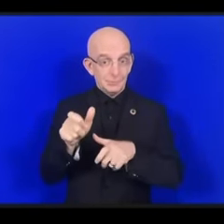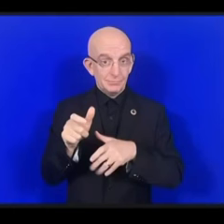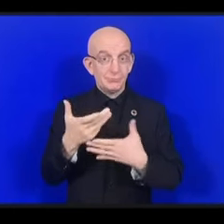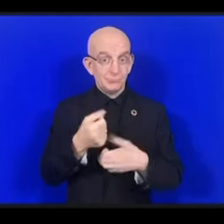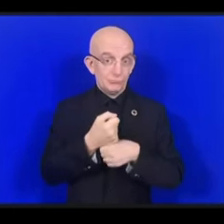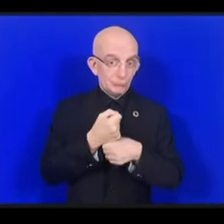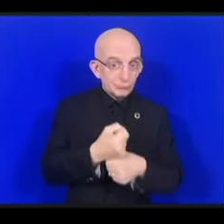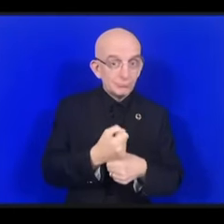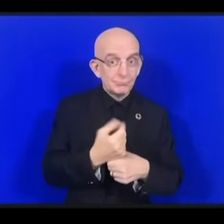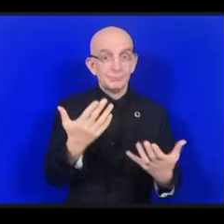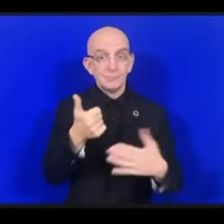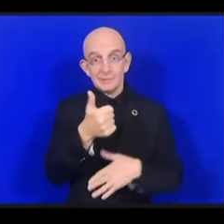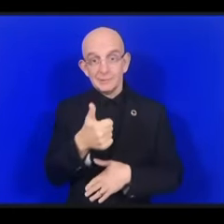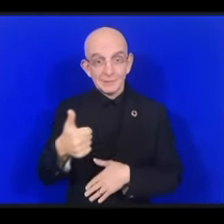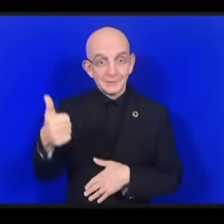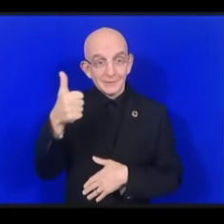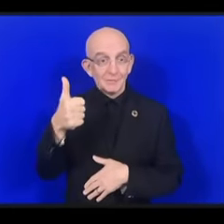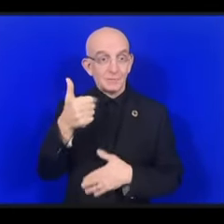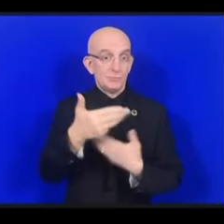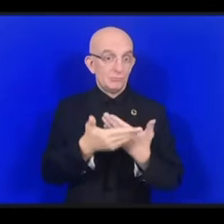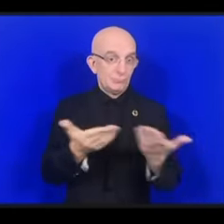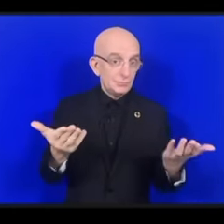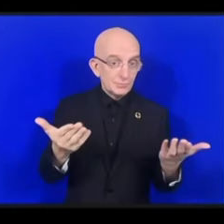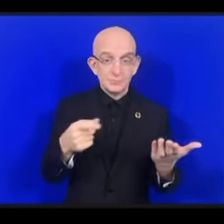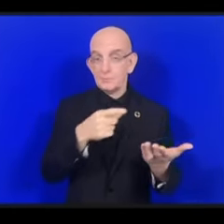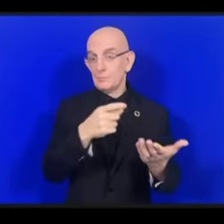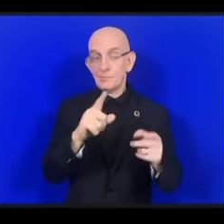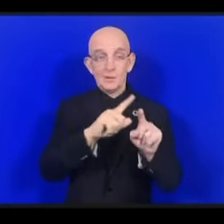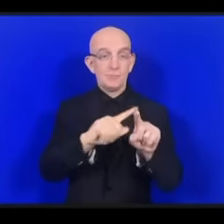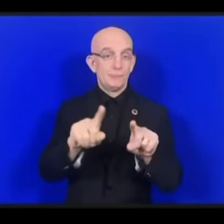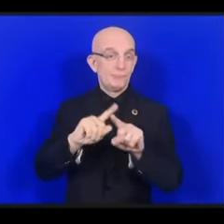diverse community, including women and youth.